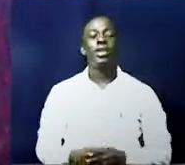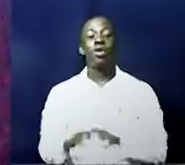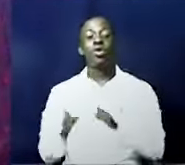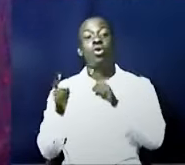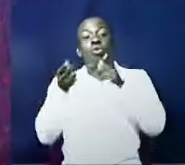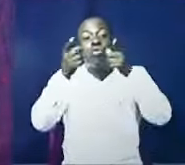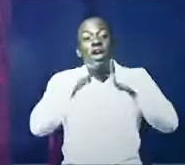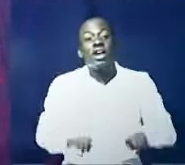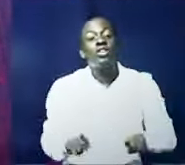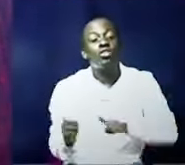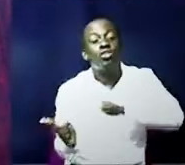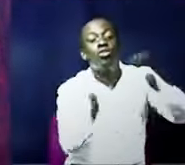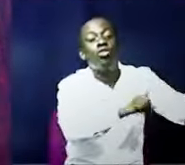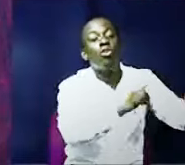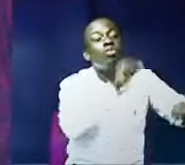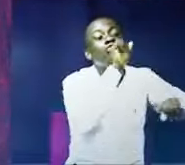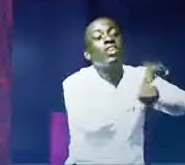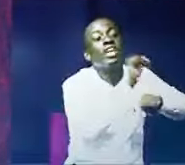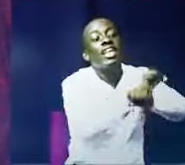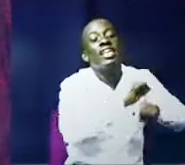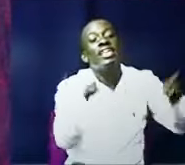Spirit. You go with him.